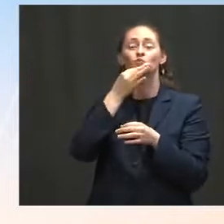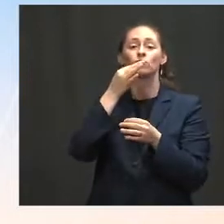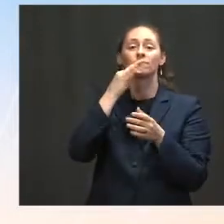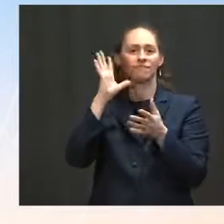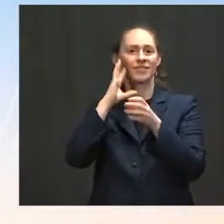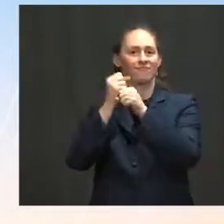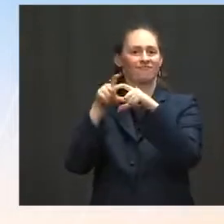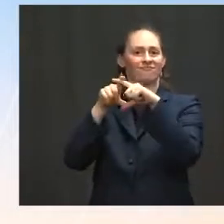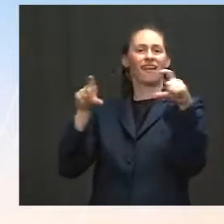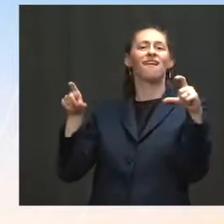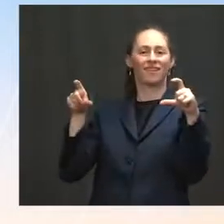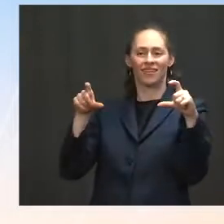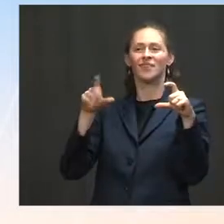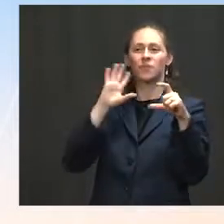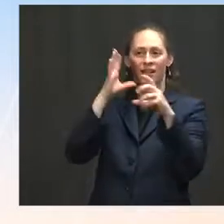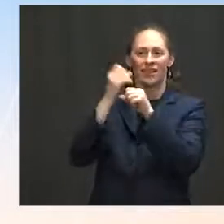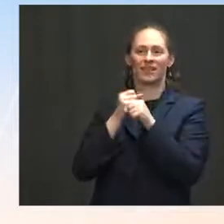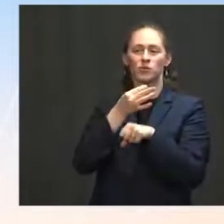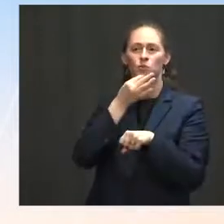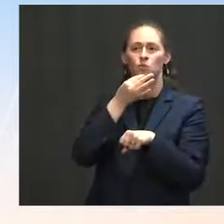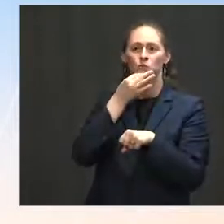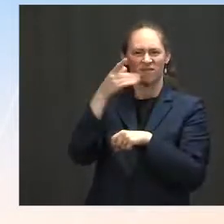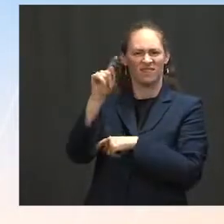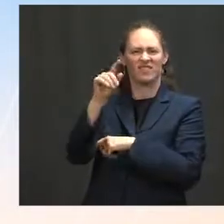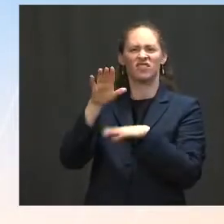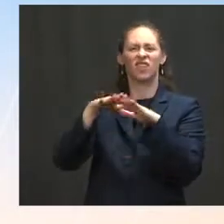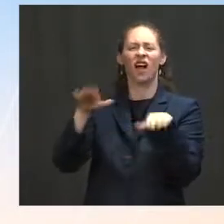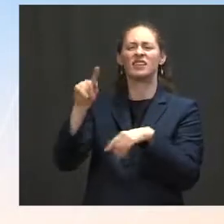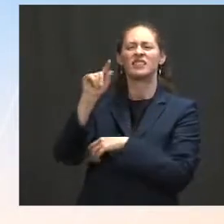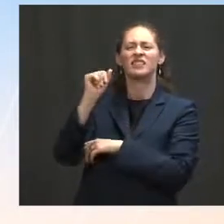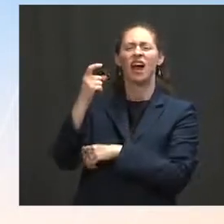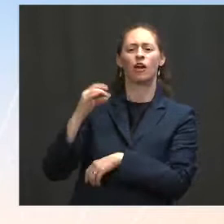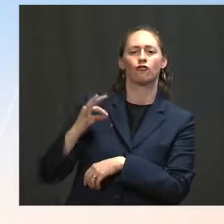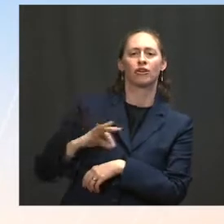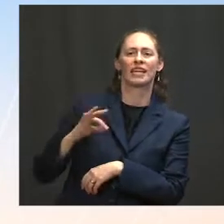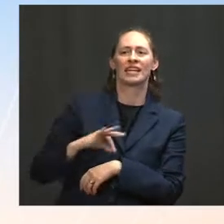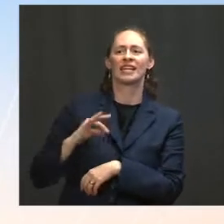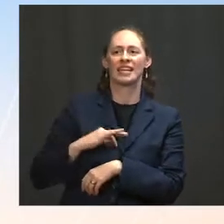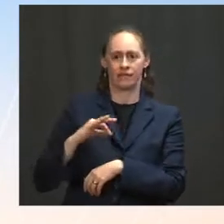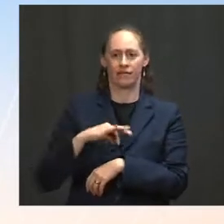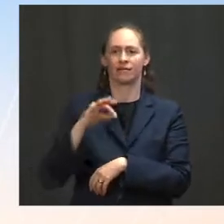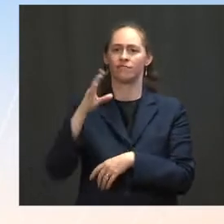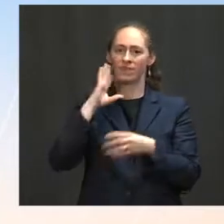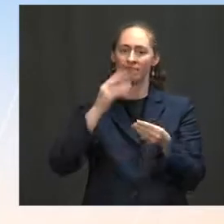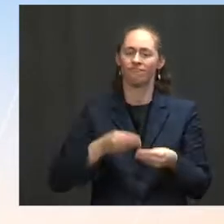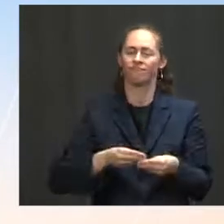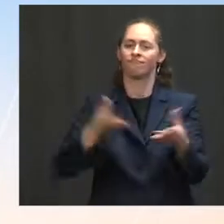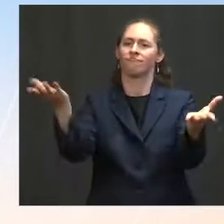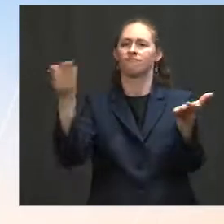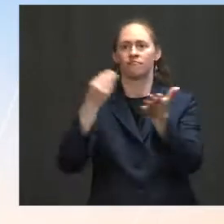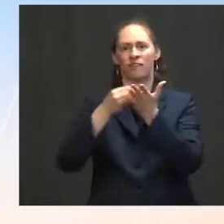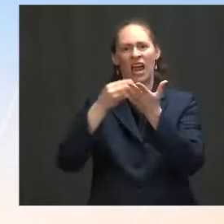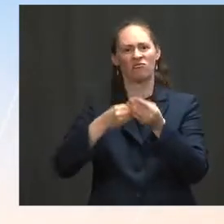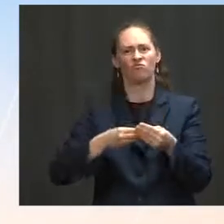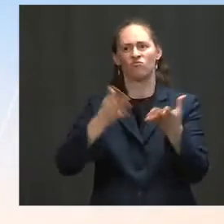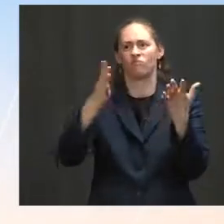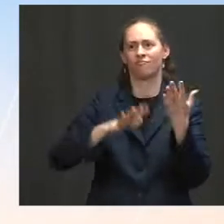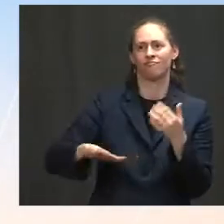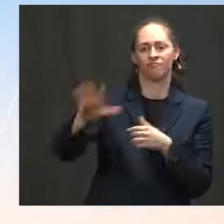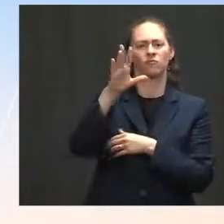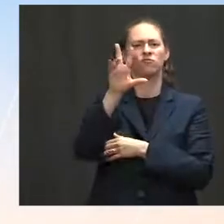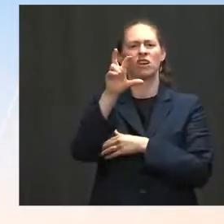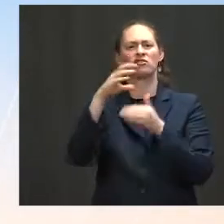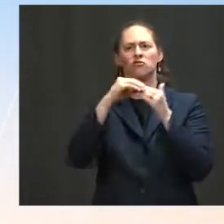credit provides working families $250 each month for every child 6 to 17 years old and $300 each month for every child